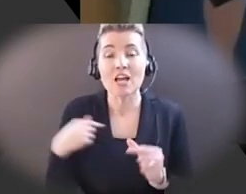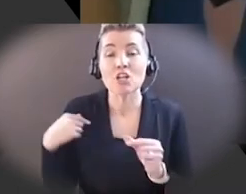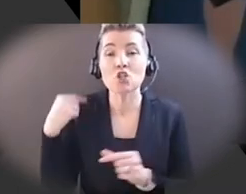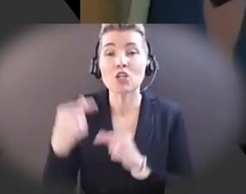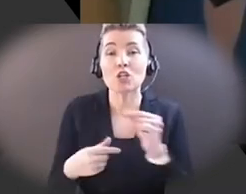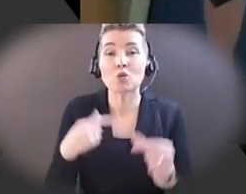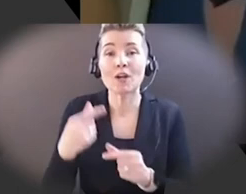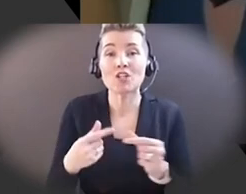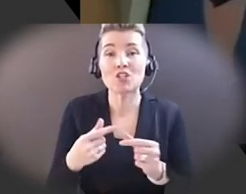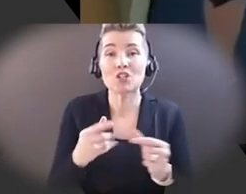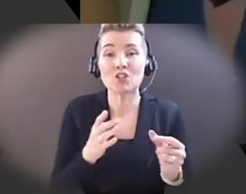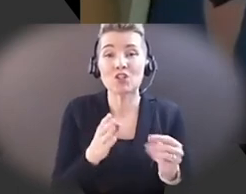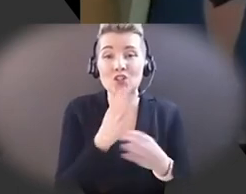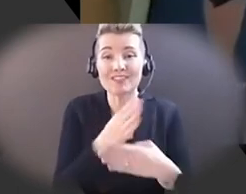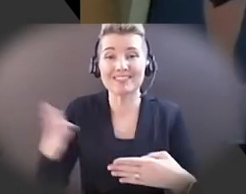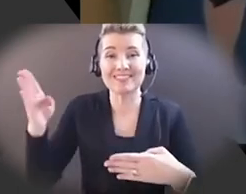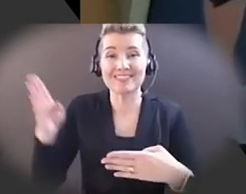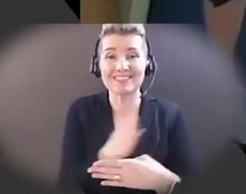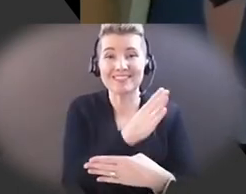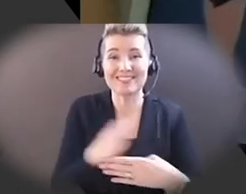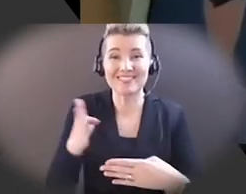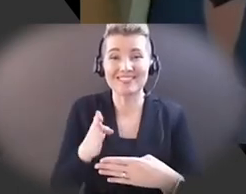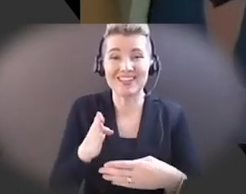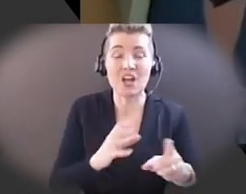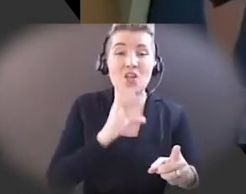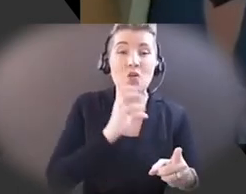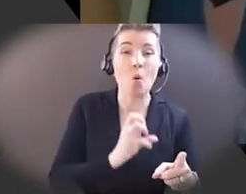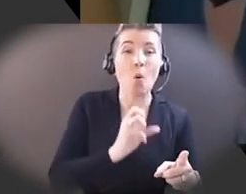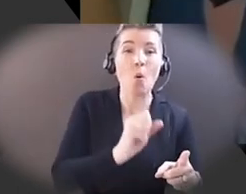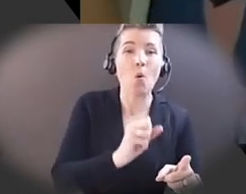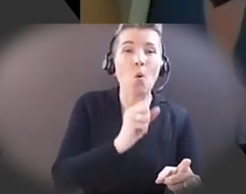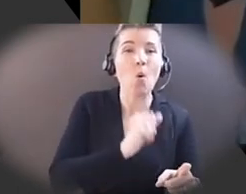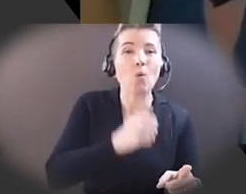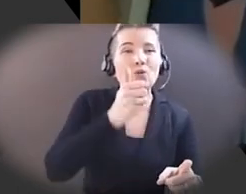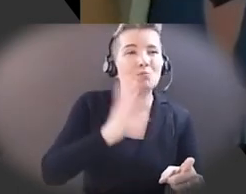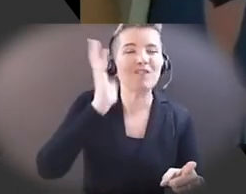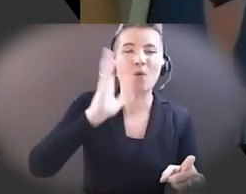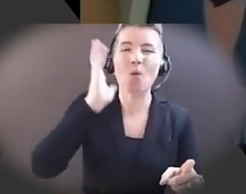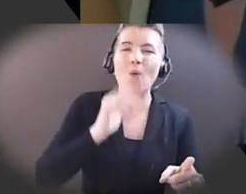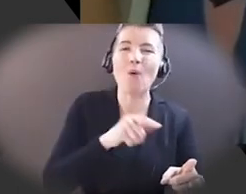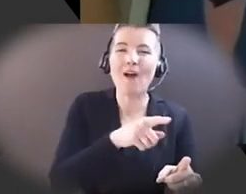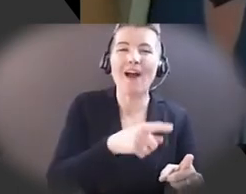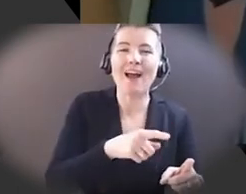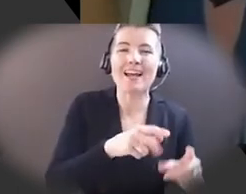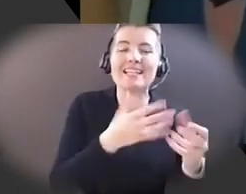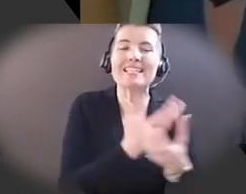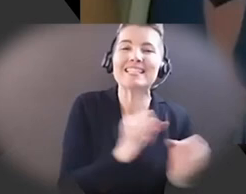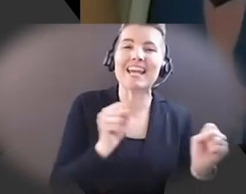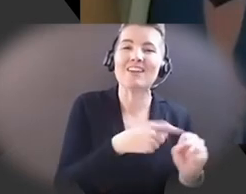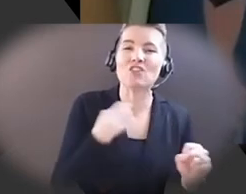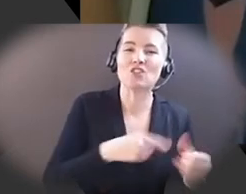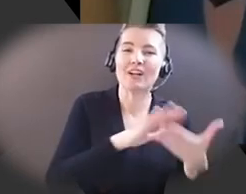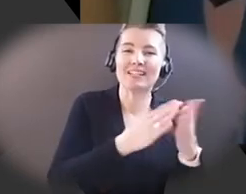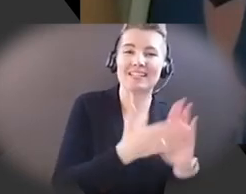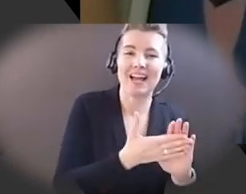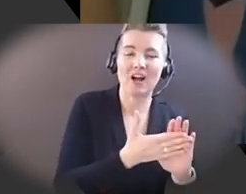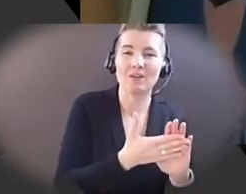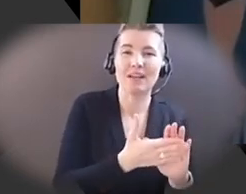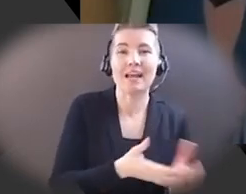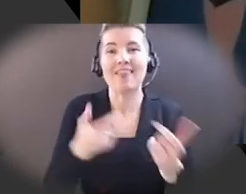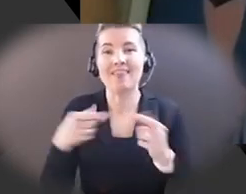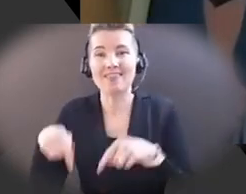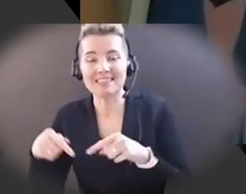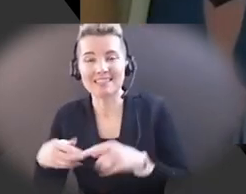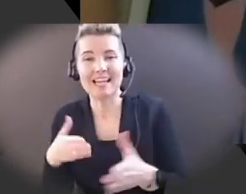the panelists. It seems to me that the older Save Chinatown movement didn't organically evolve into today's movement against anti-Asian